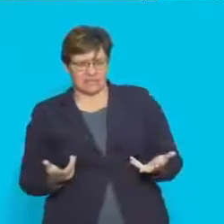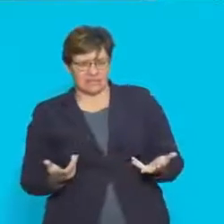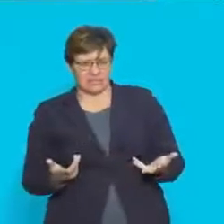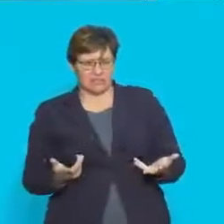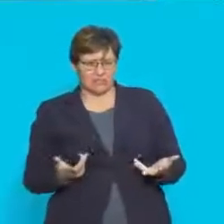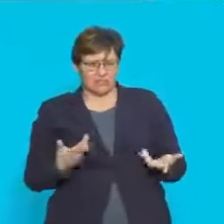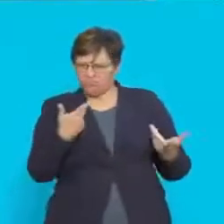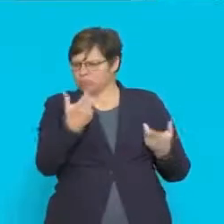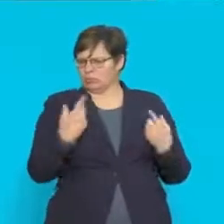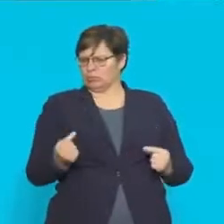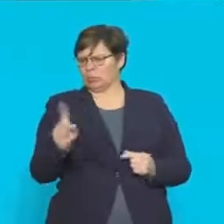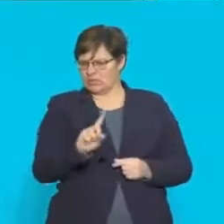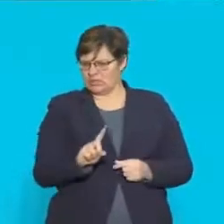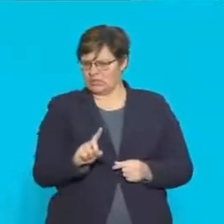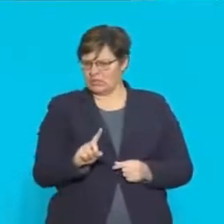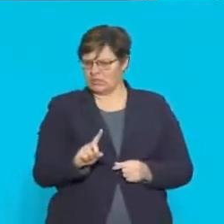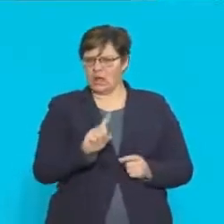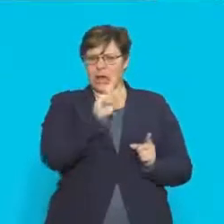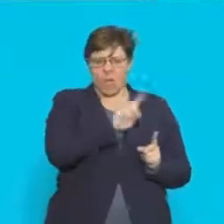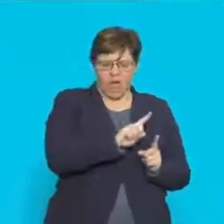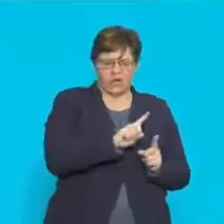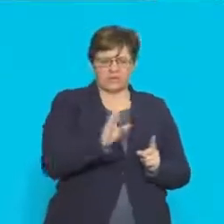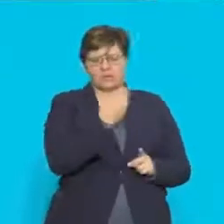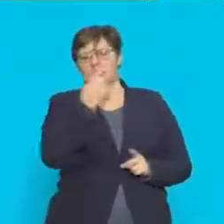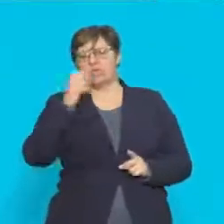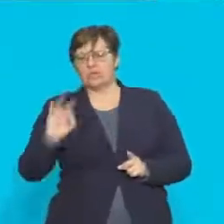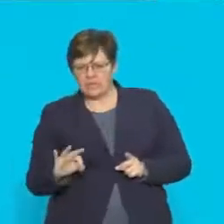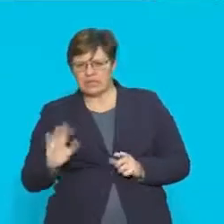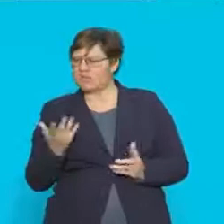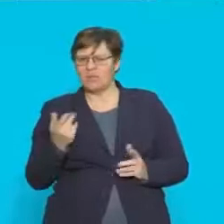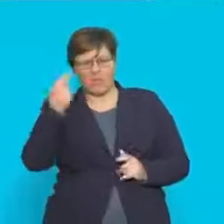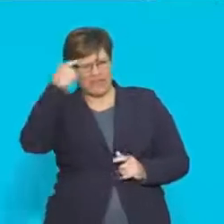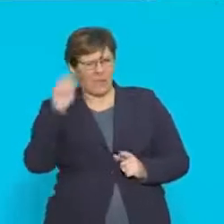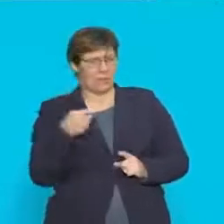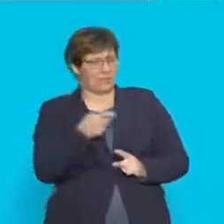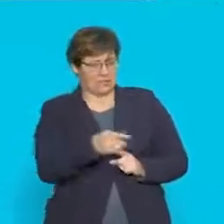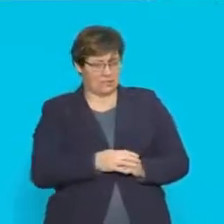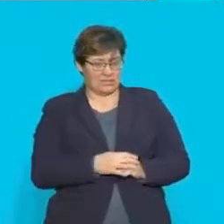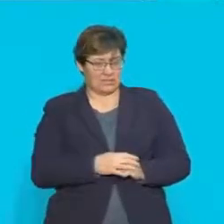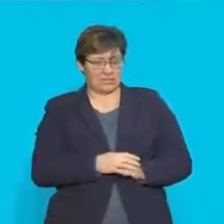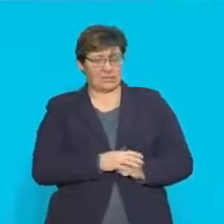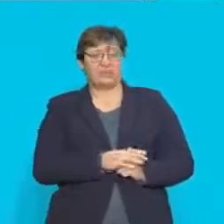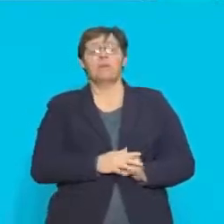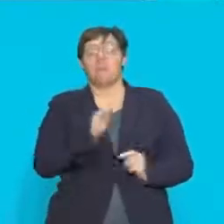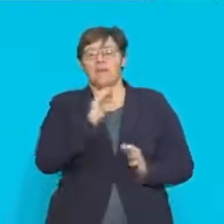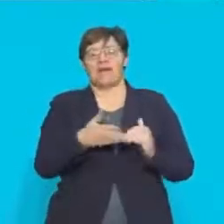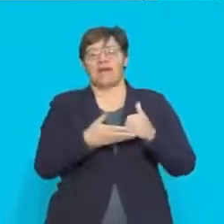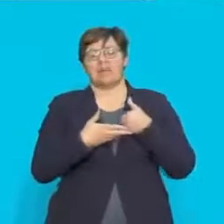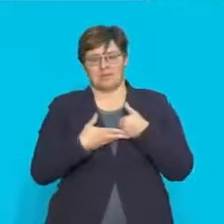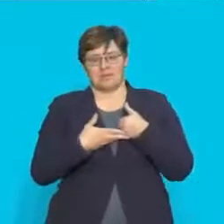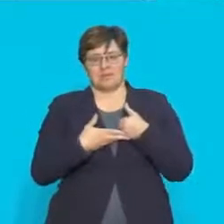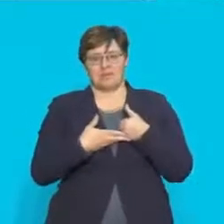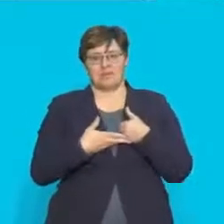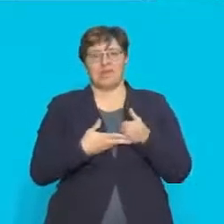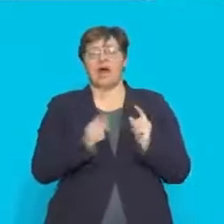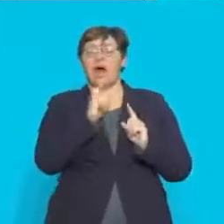What exactly are you doing? Are you skipping a number? That's what I want you to think about. And this is what will assist us in